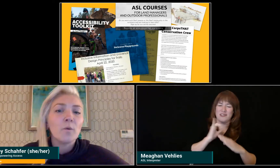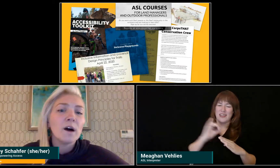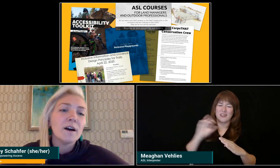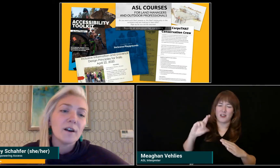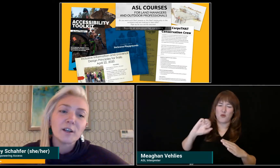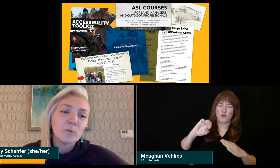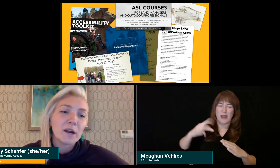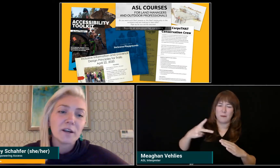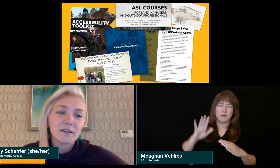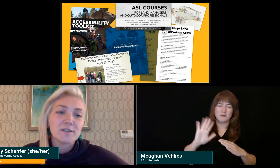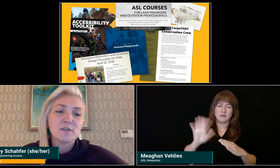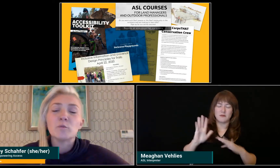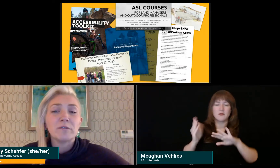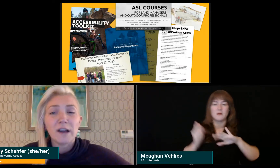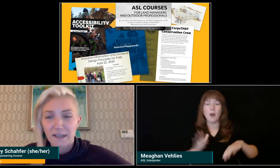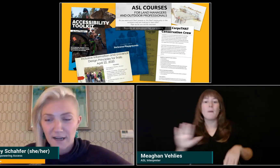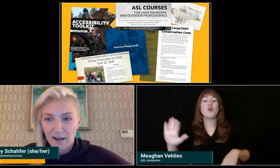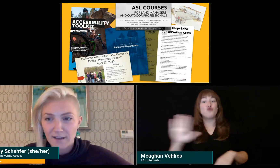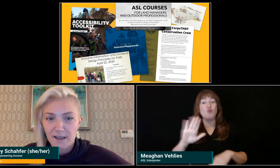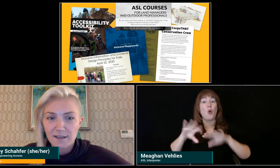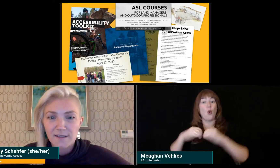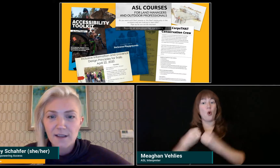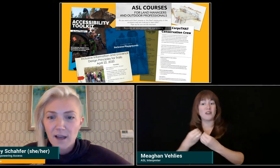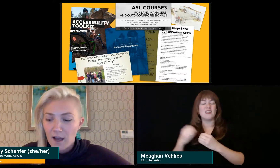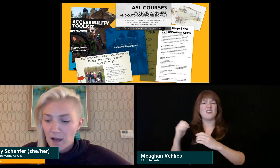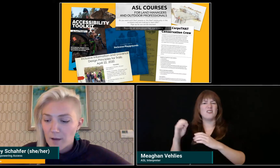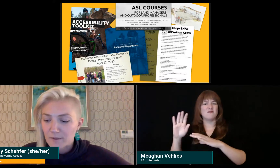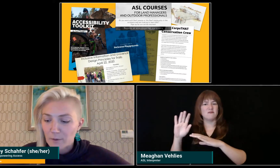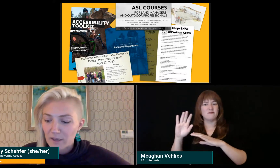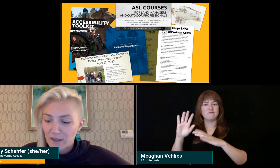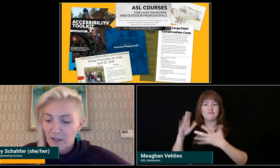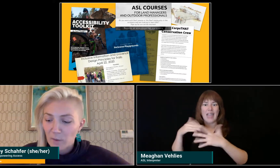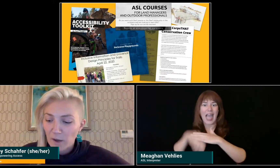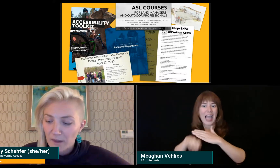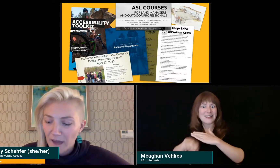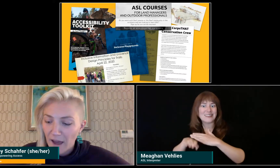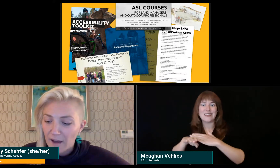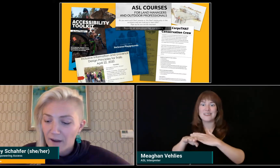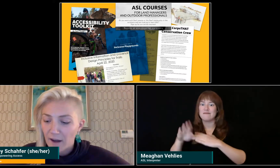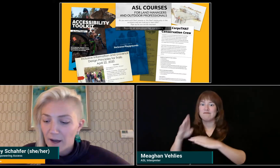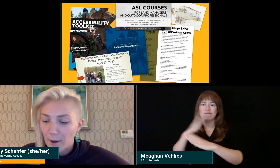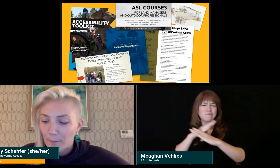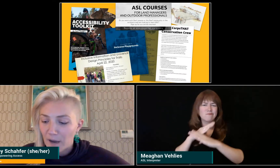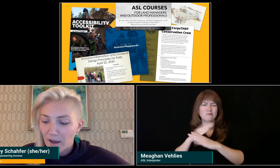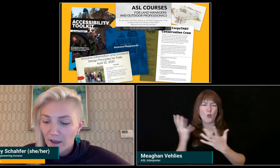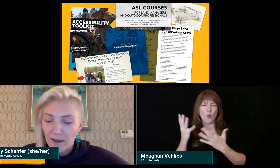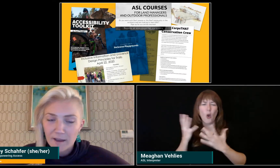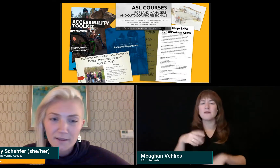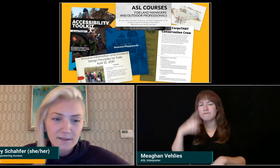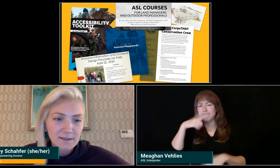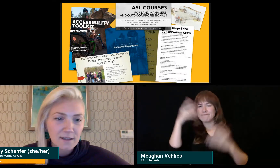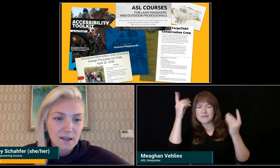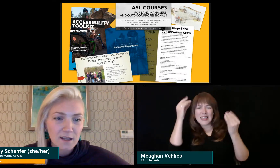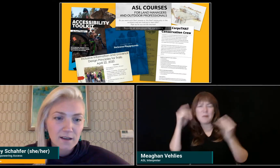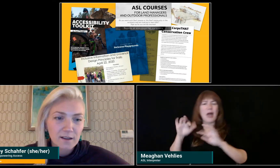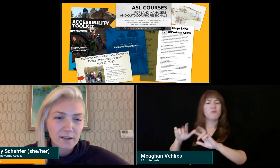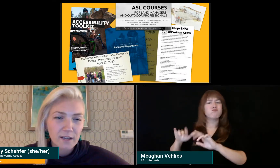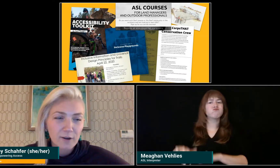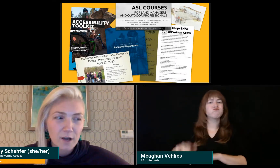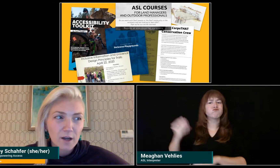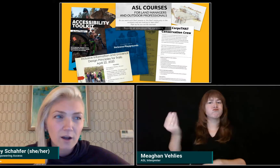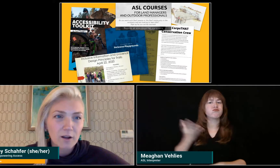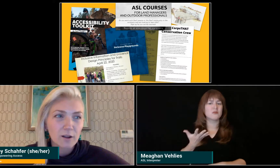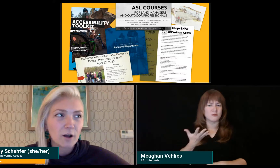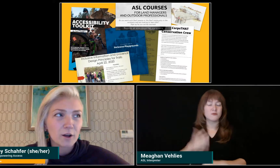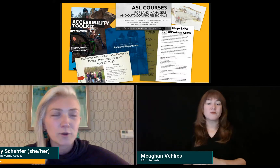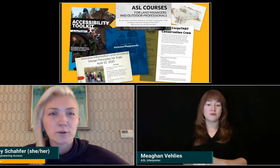but what are your barriers to providing access? So I want you to think about that. And then later